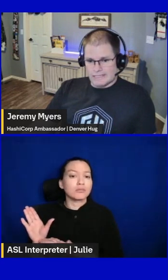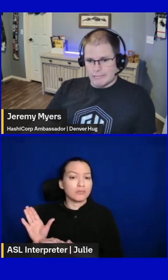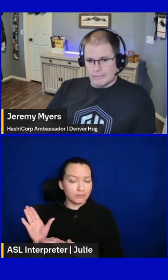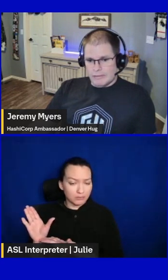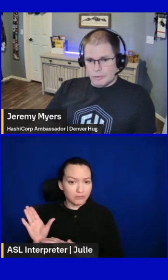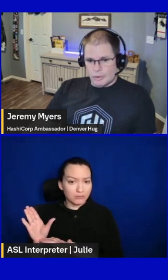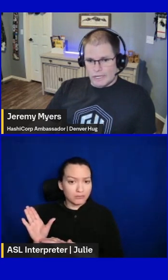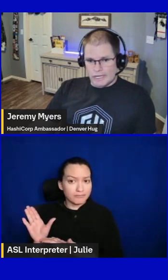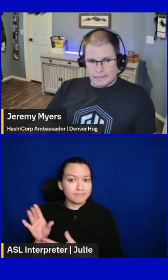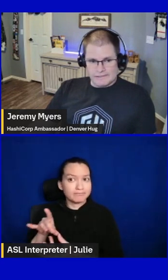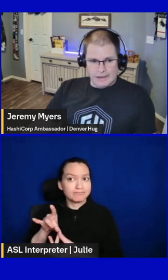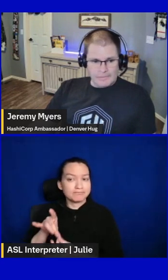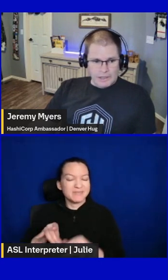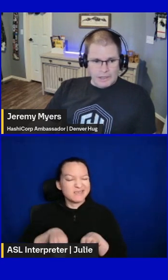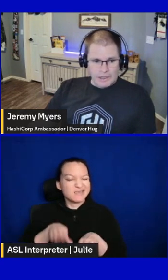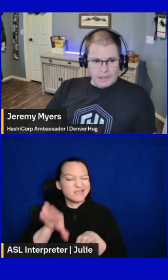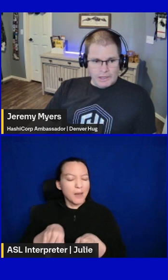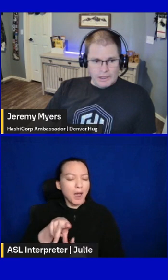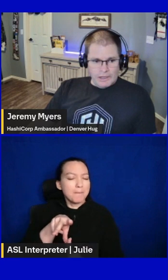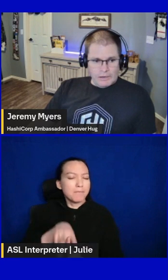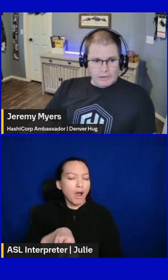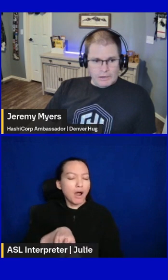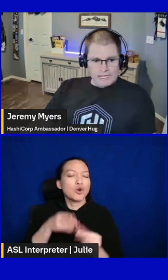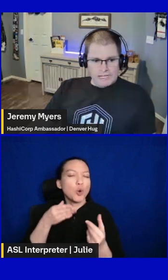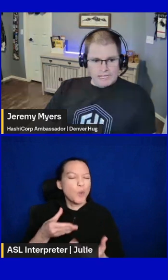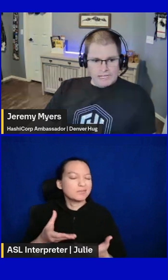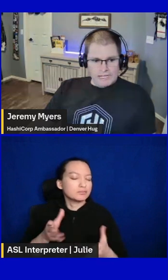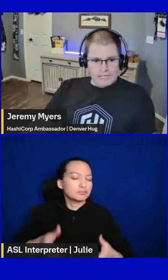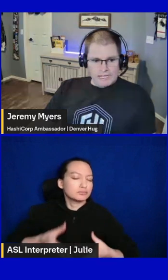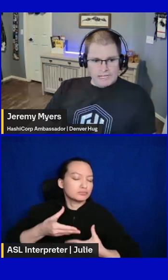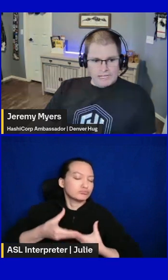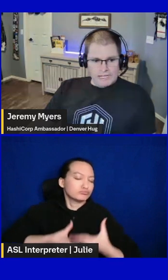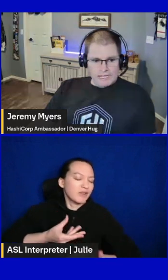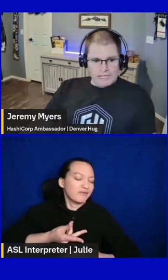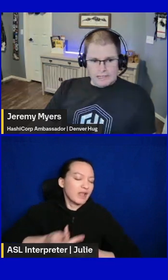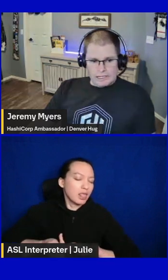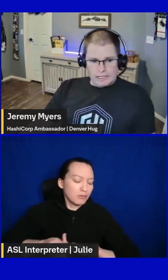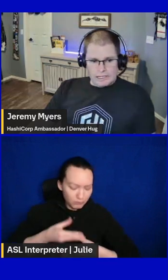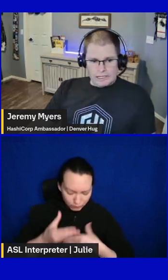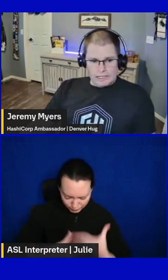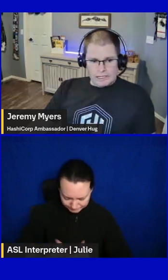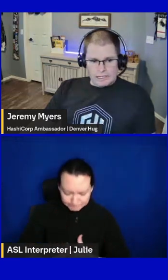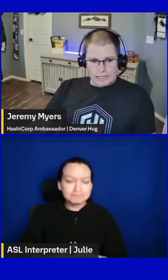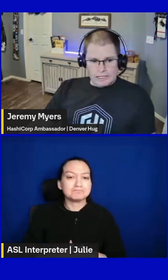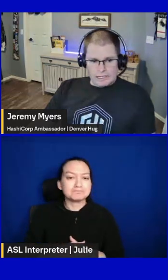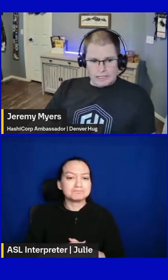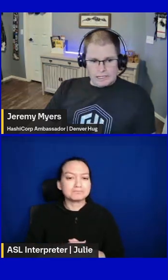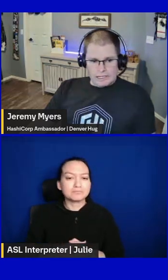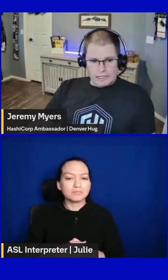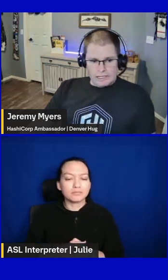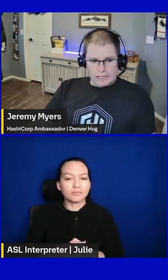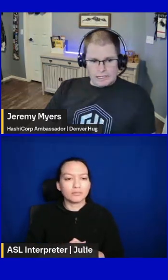an apply step, but we'll go ahead and let this fail out. We'll take a look.